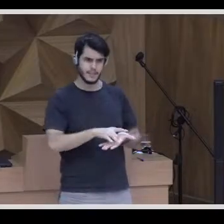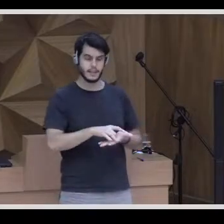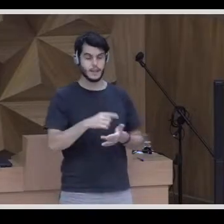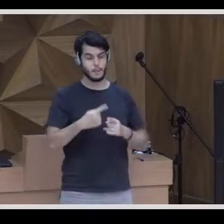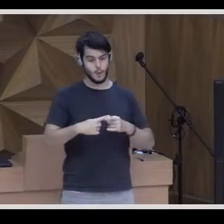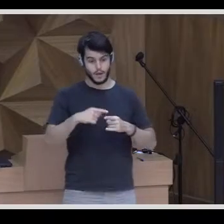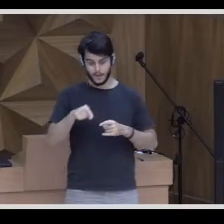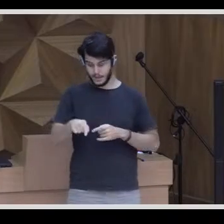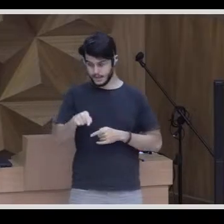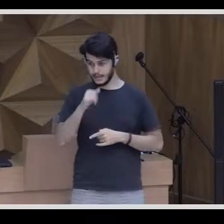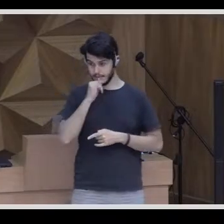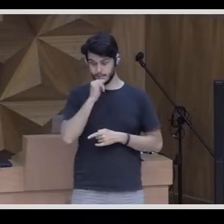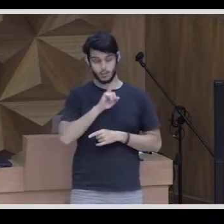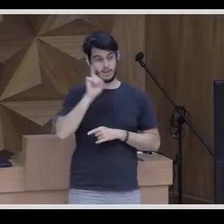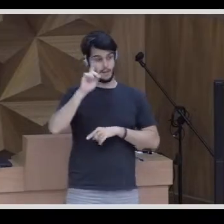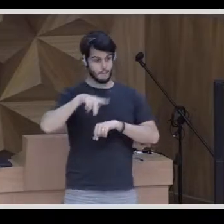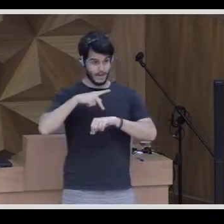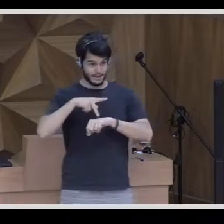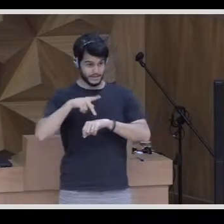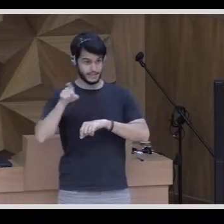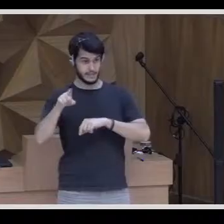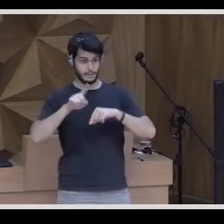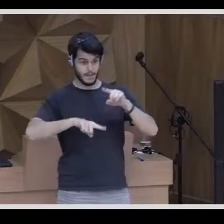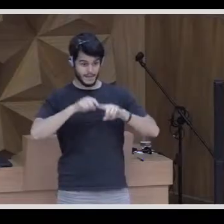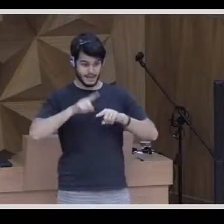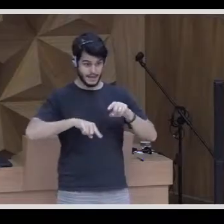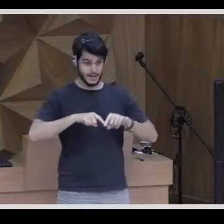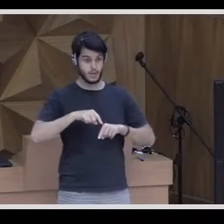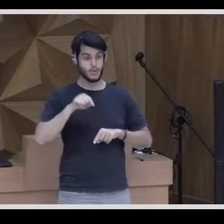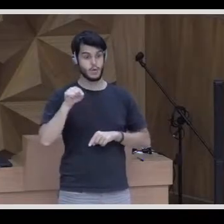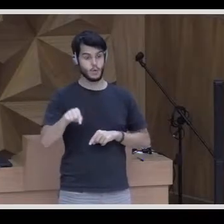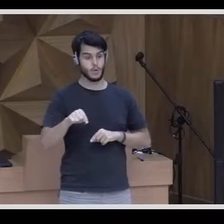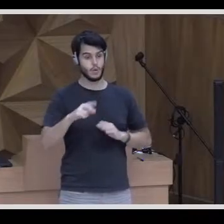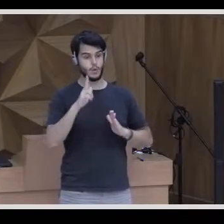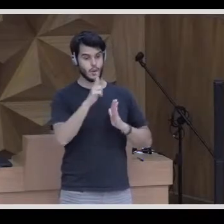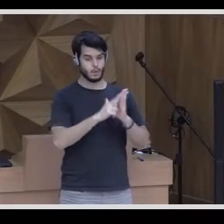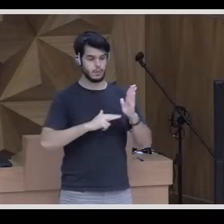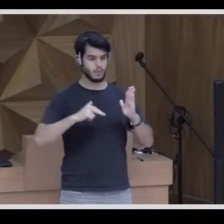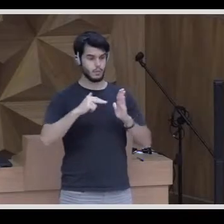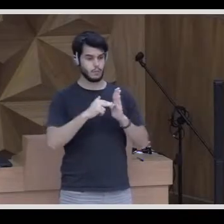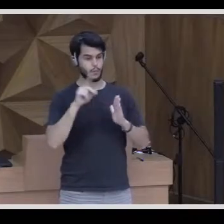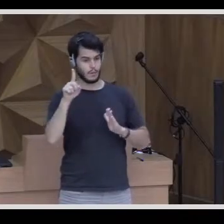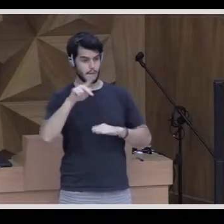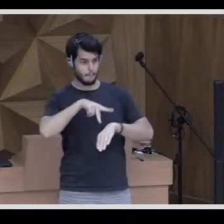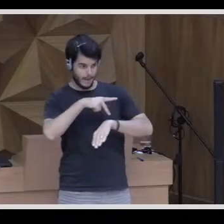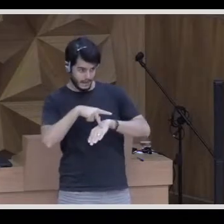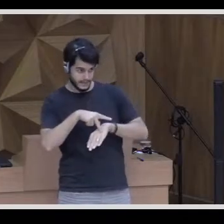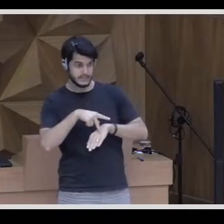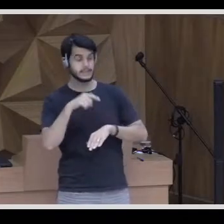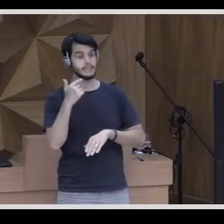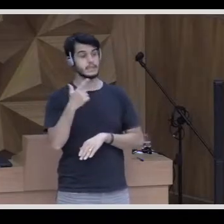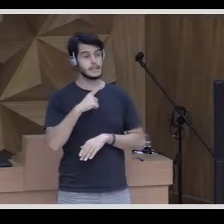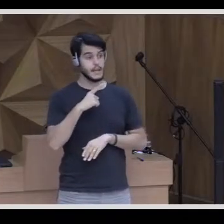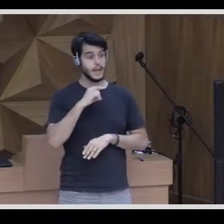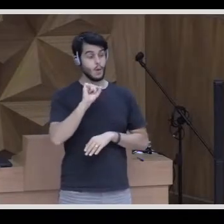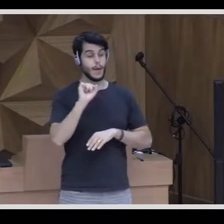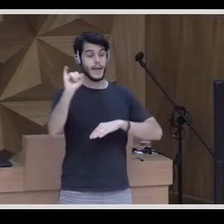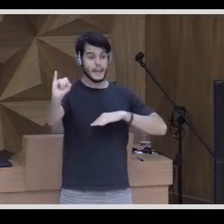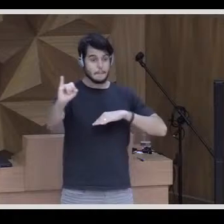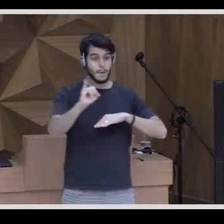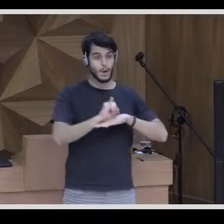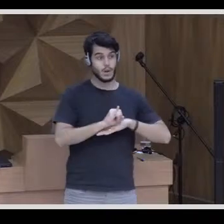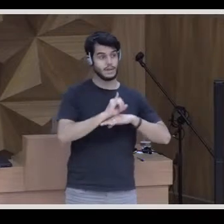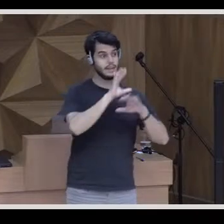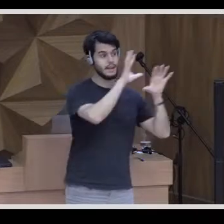from overseas. And even the people who are importing them into the country really didn't want to engage with us around how good or bad